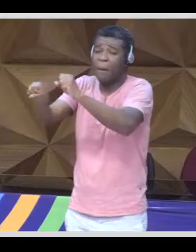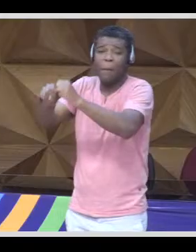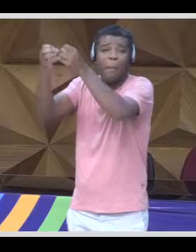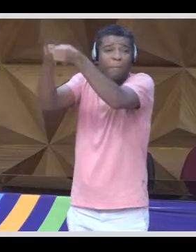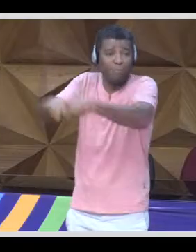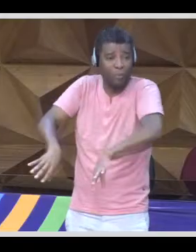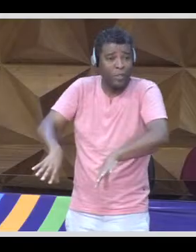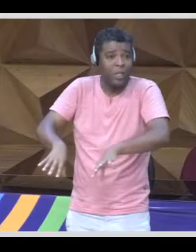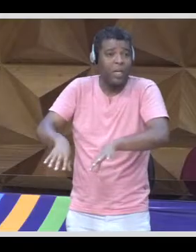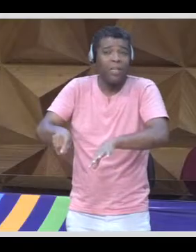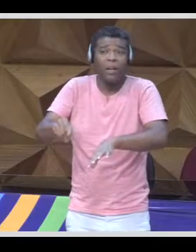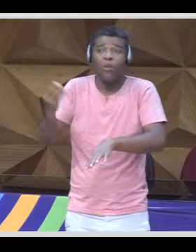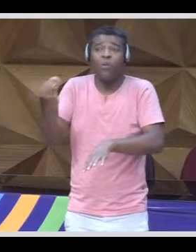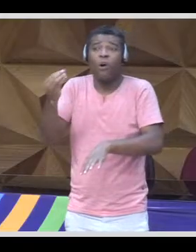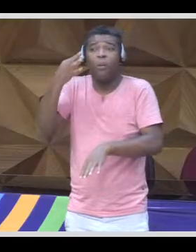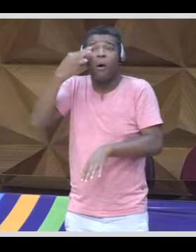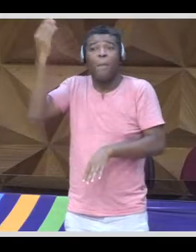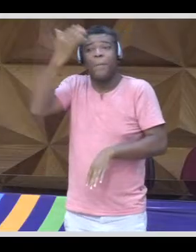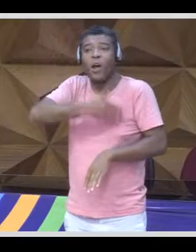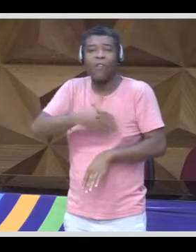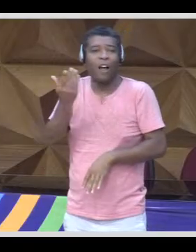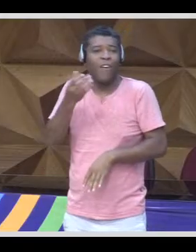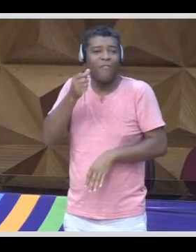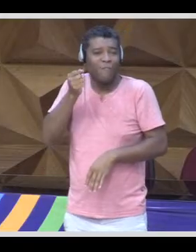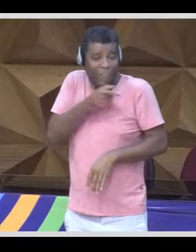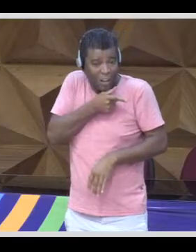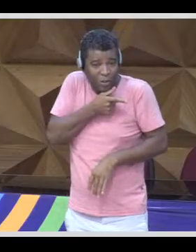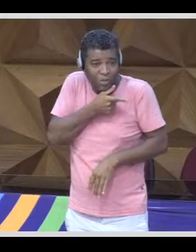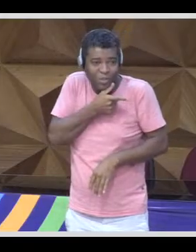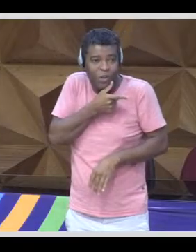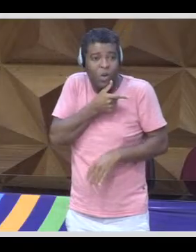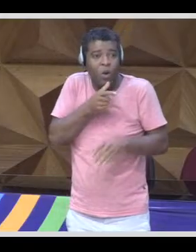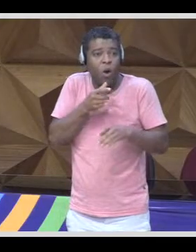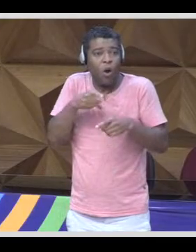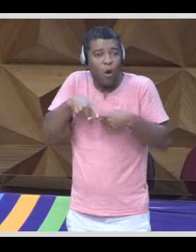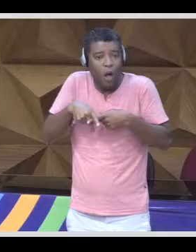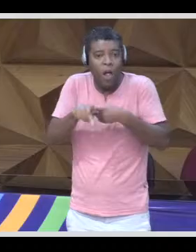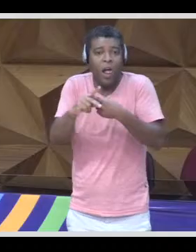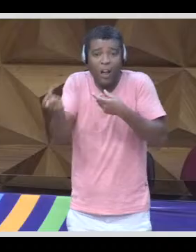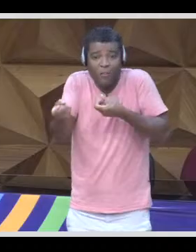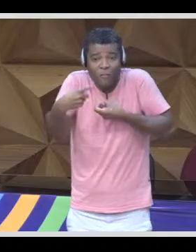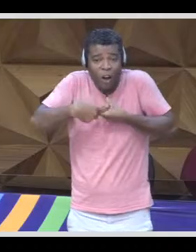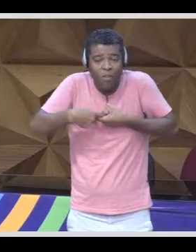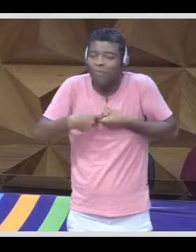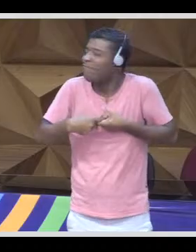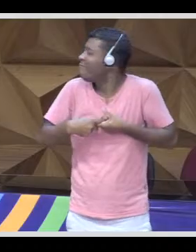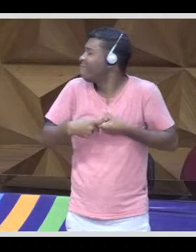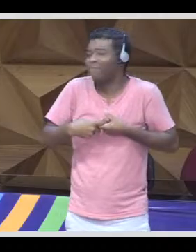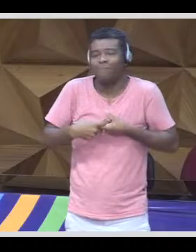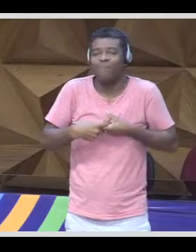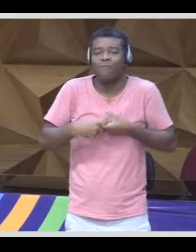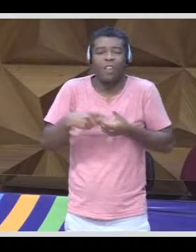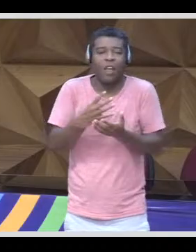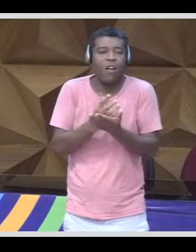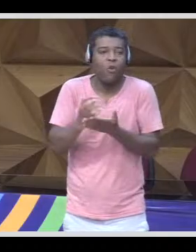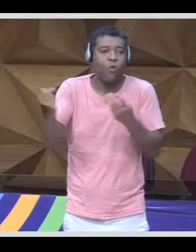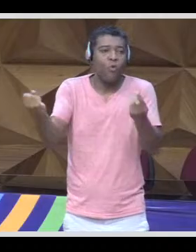really hard. And to say that I really don't believe in solutions that are only